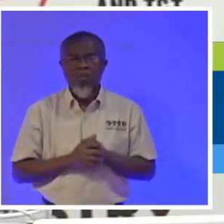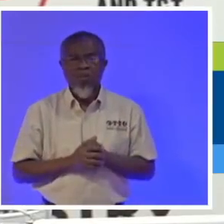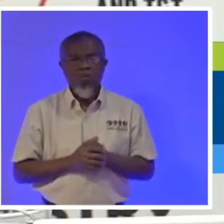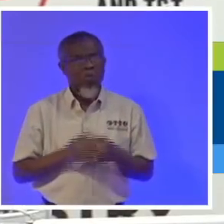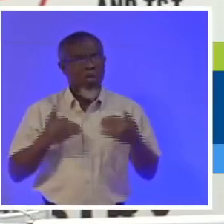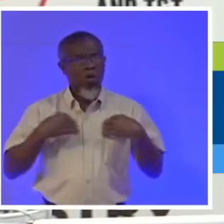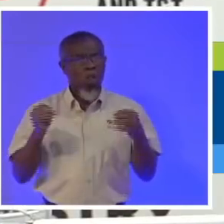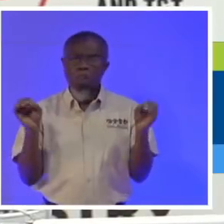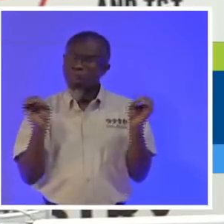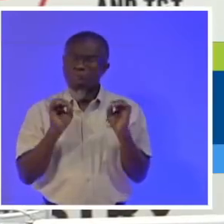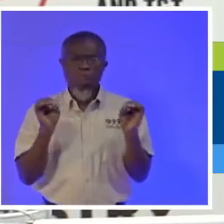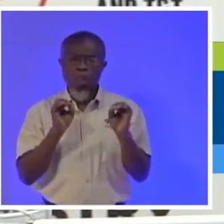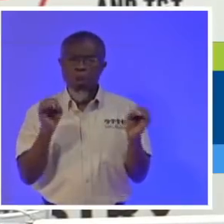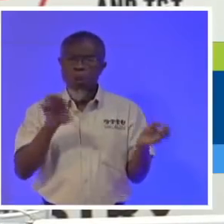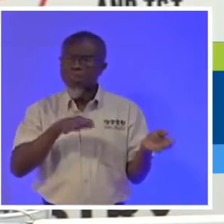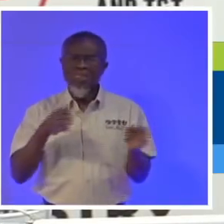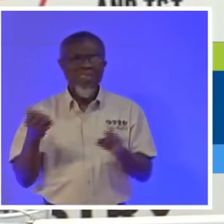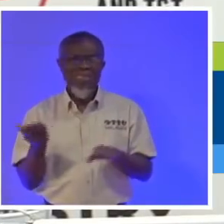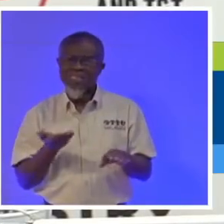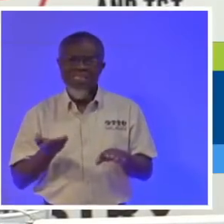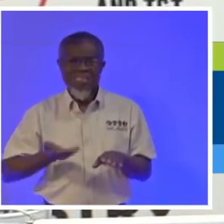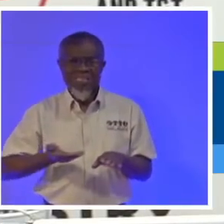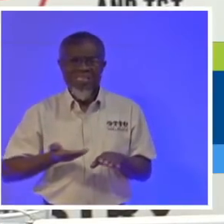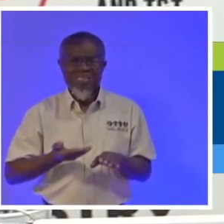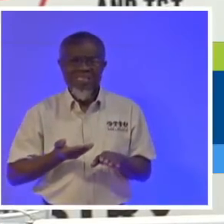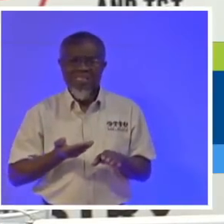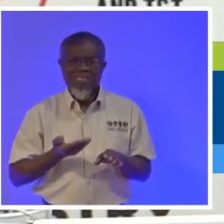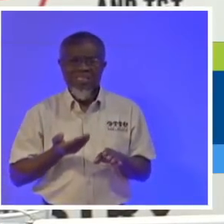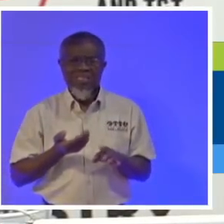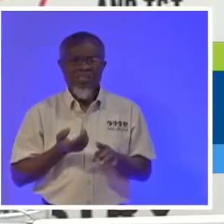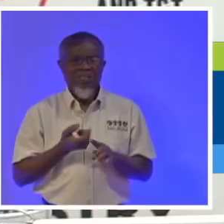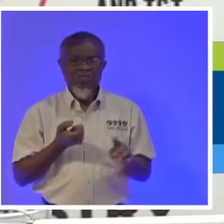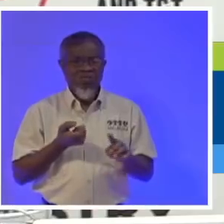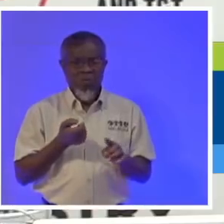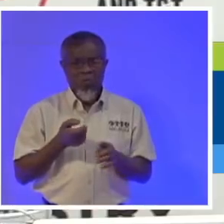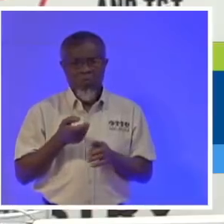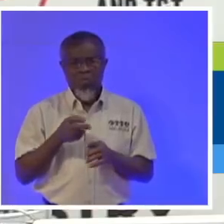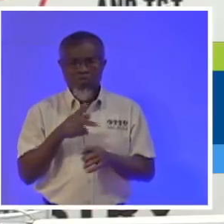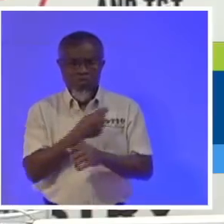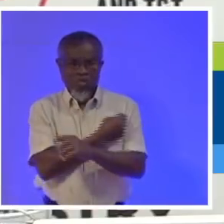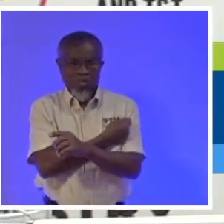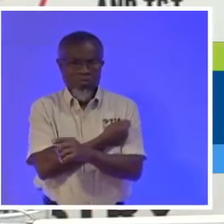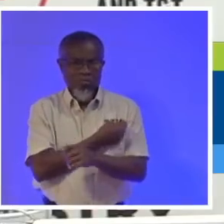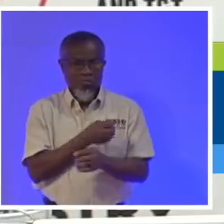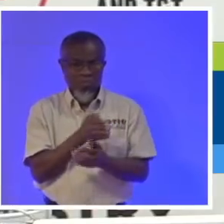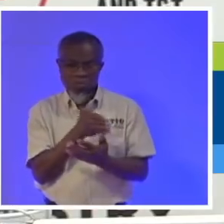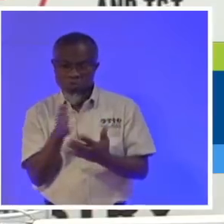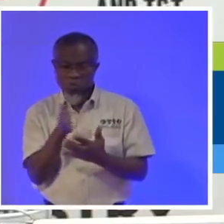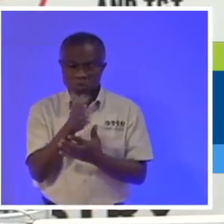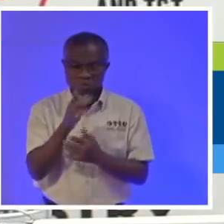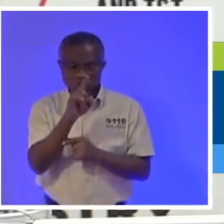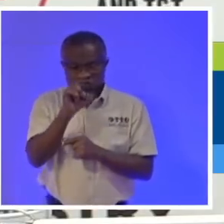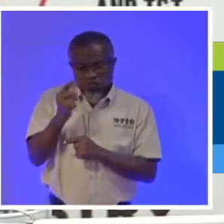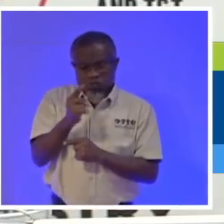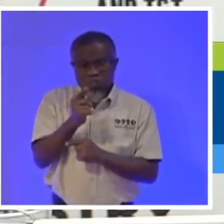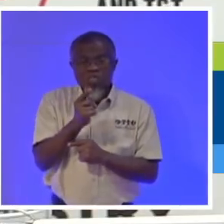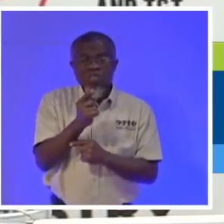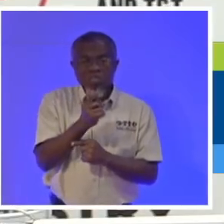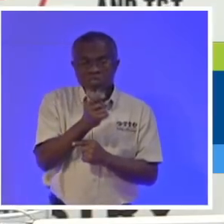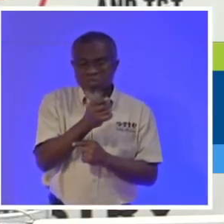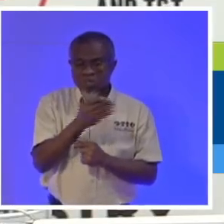did a rough calculation. Between first dose, second dose, and boosters, we have administered